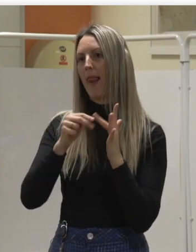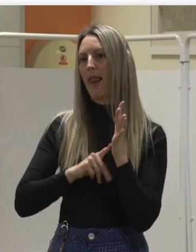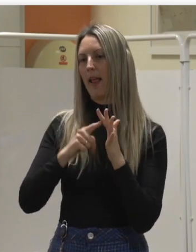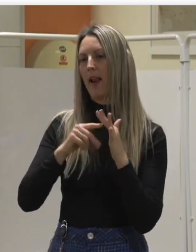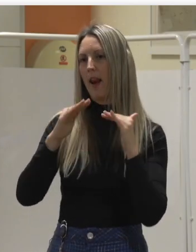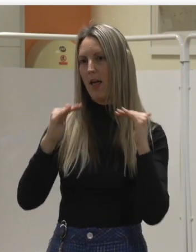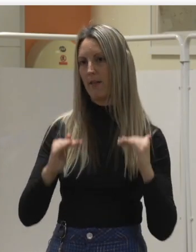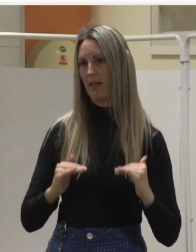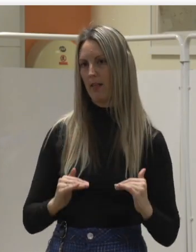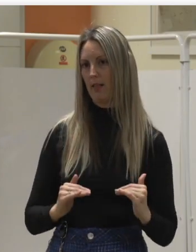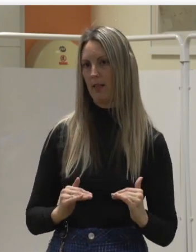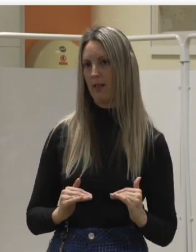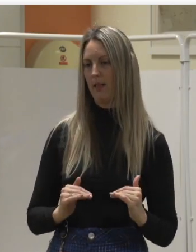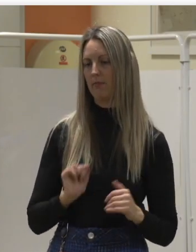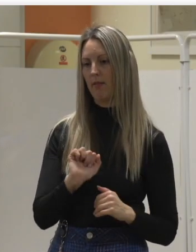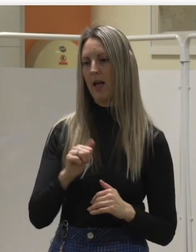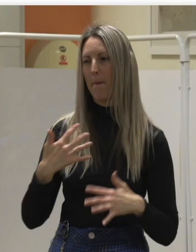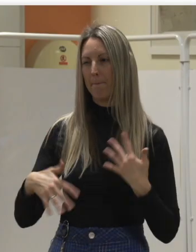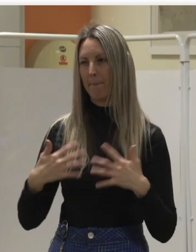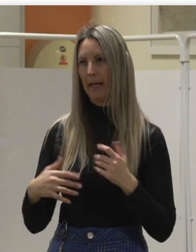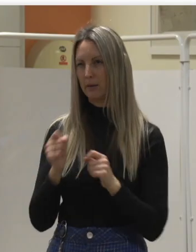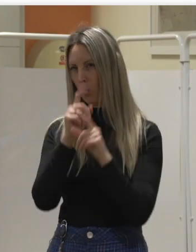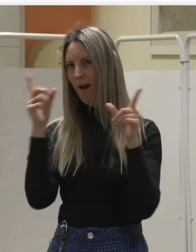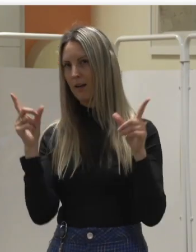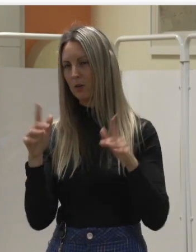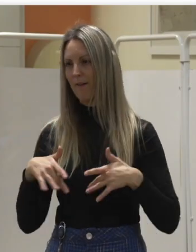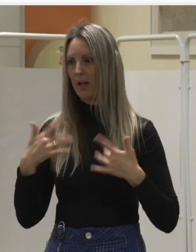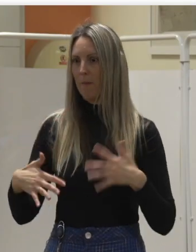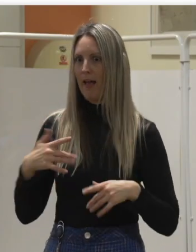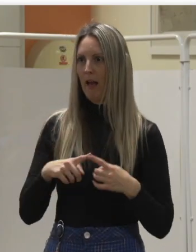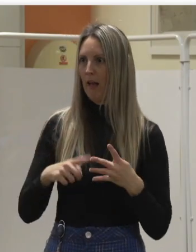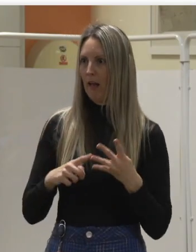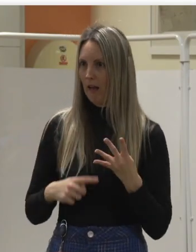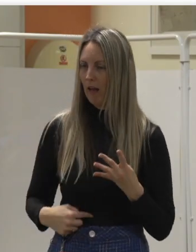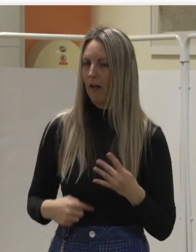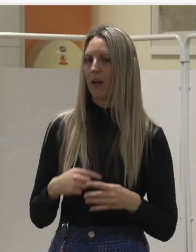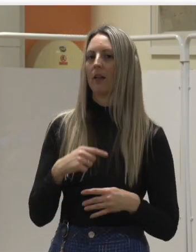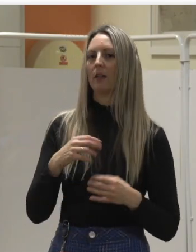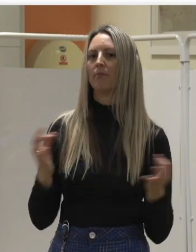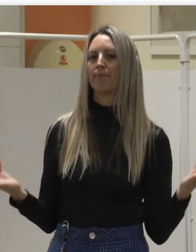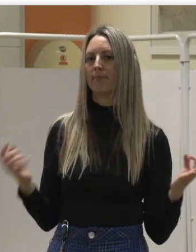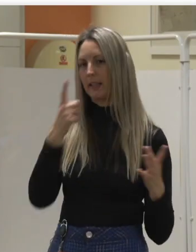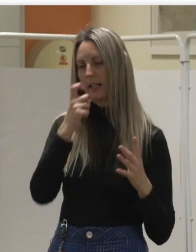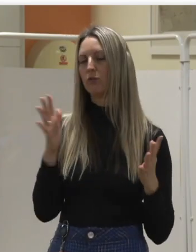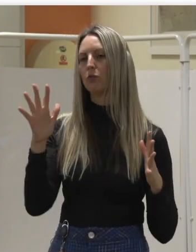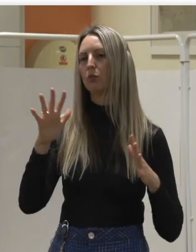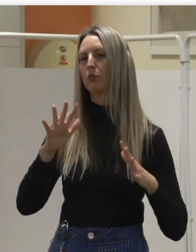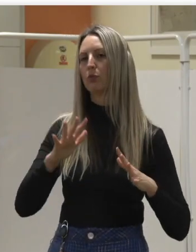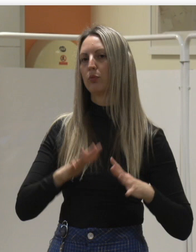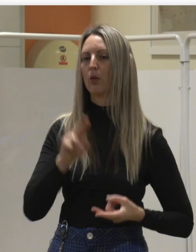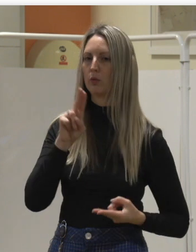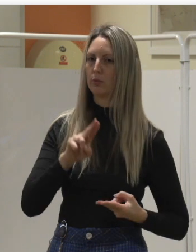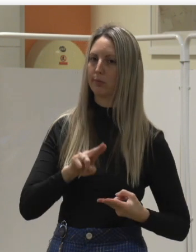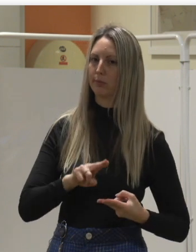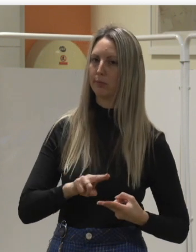Their pain perception improves, and the unpleasant sensation the pain gives is dampened down.